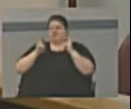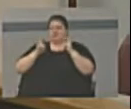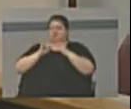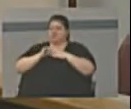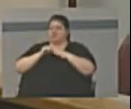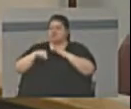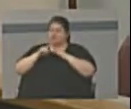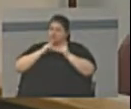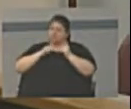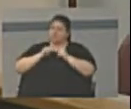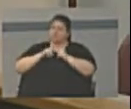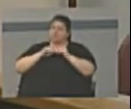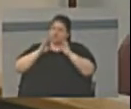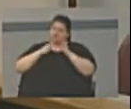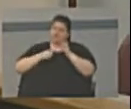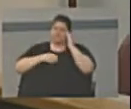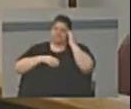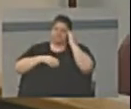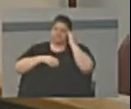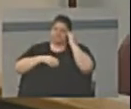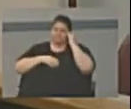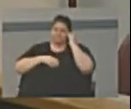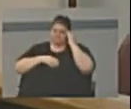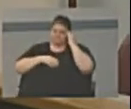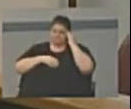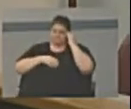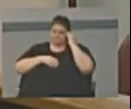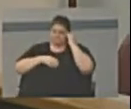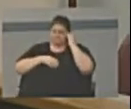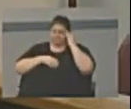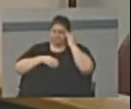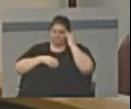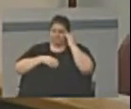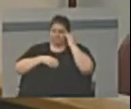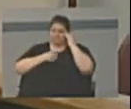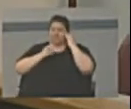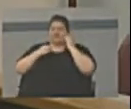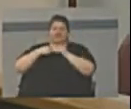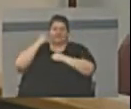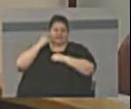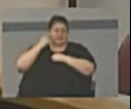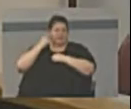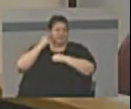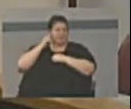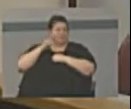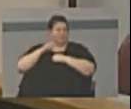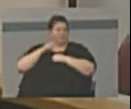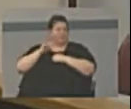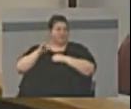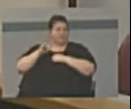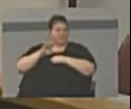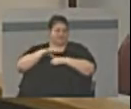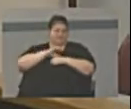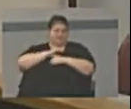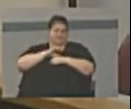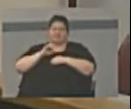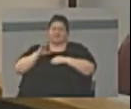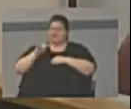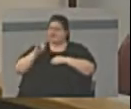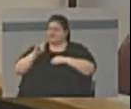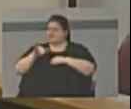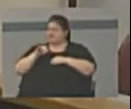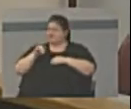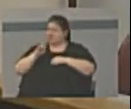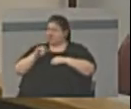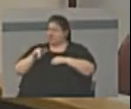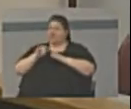addressing. I think that for the citizens of the City of Laurel, I think it's fair to say that this